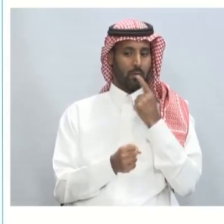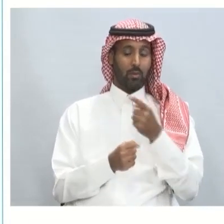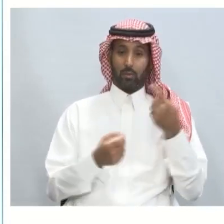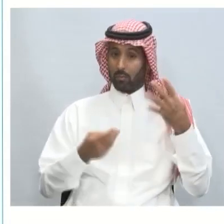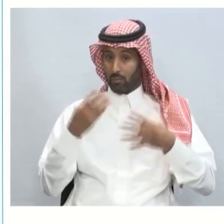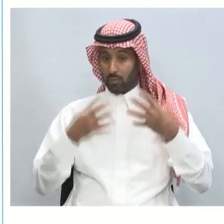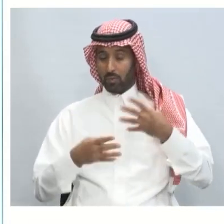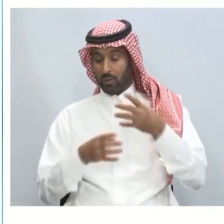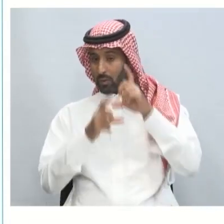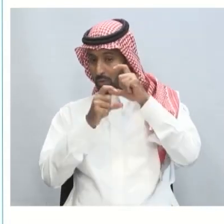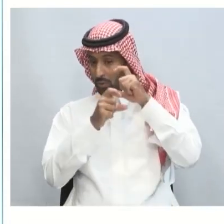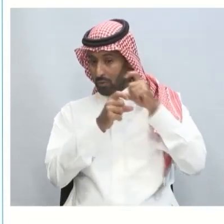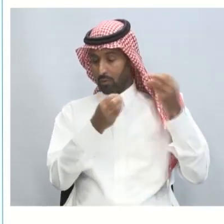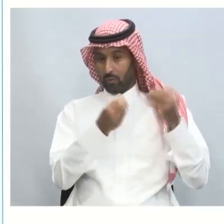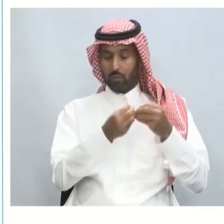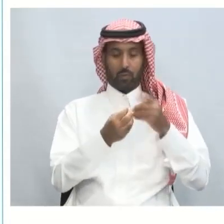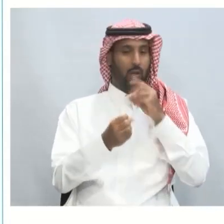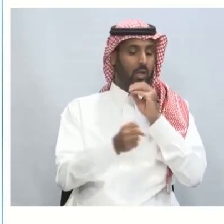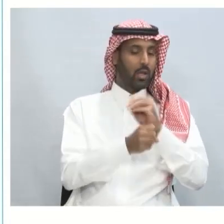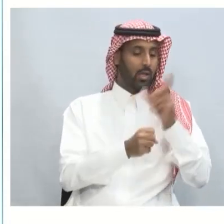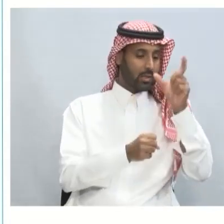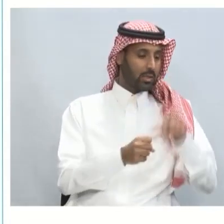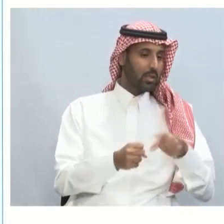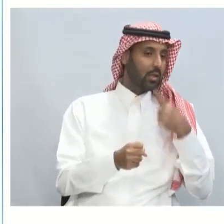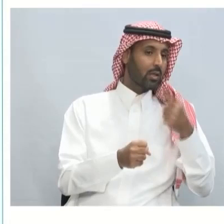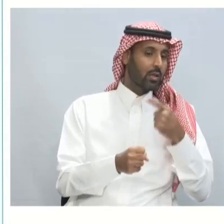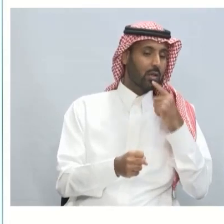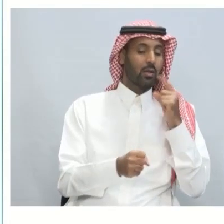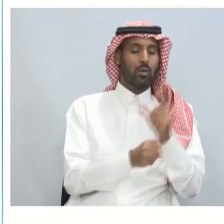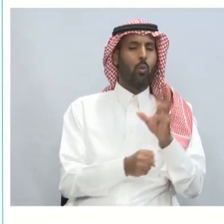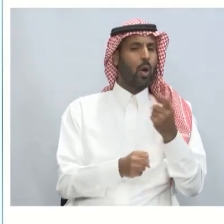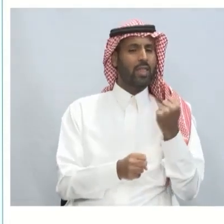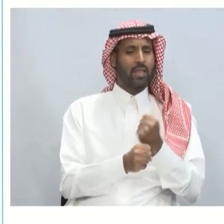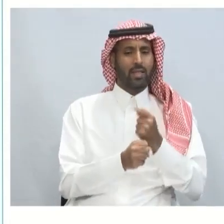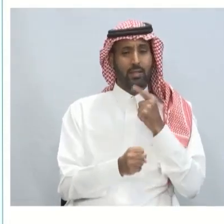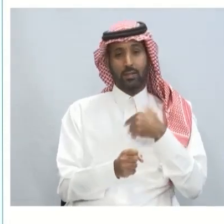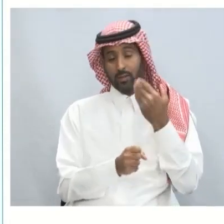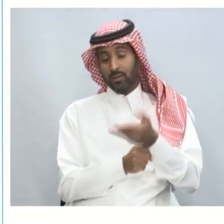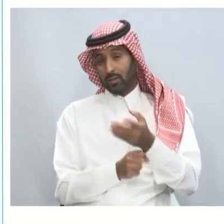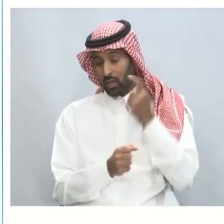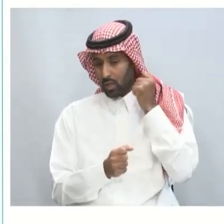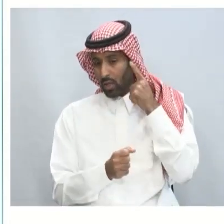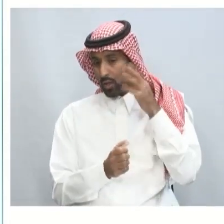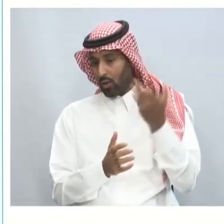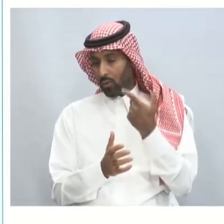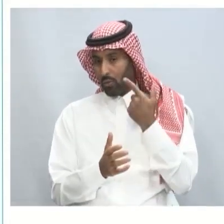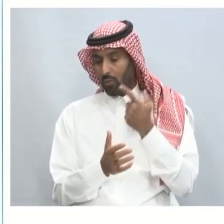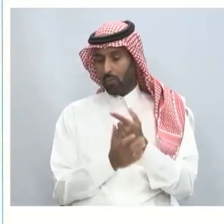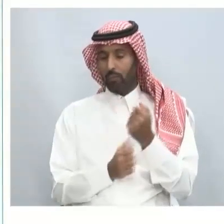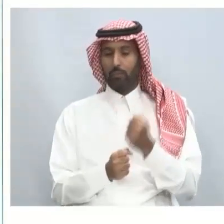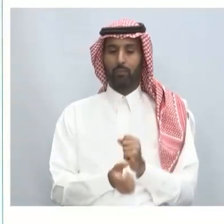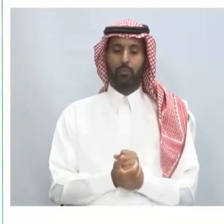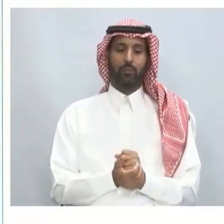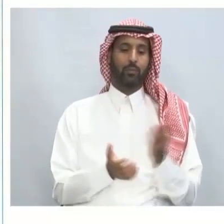with the photos. Each person is going to tell us a little bit about what their jobs entail. Can you guess there what their